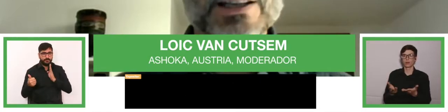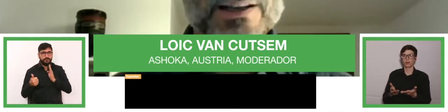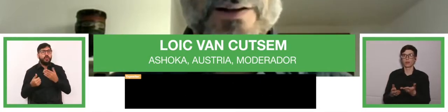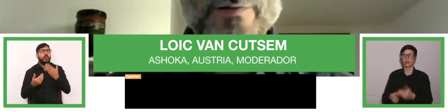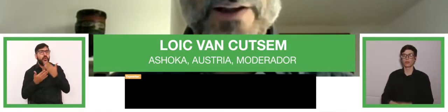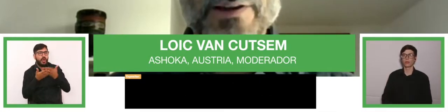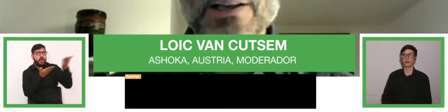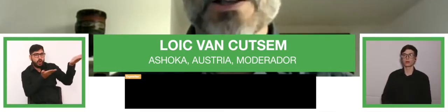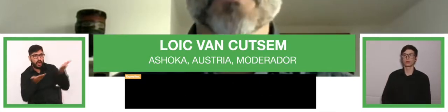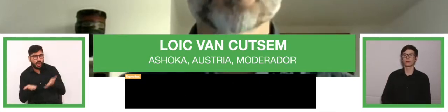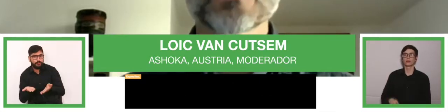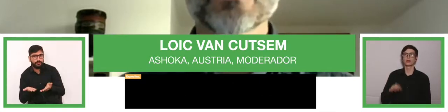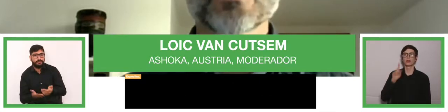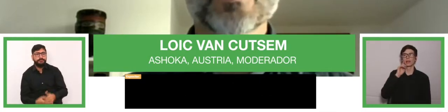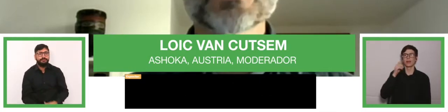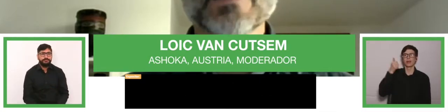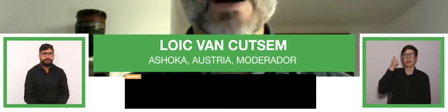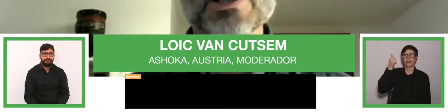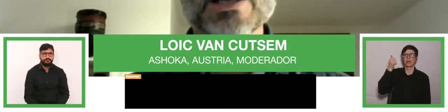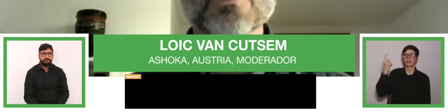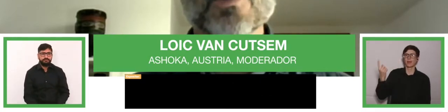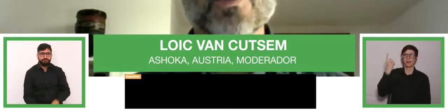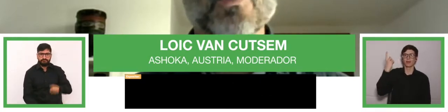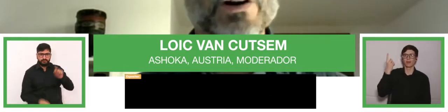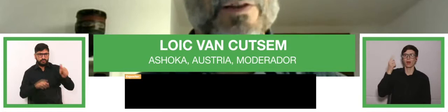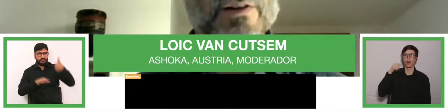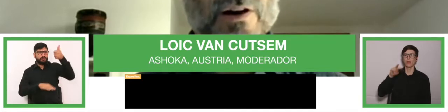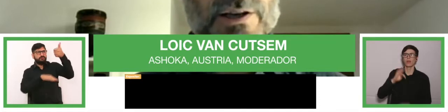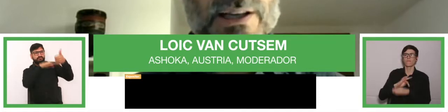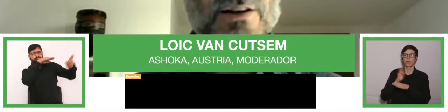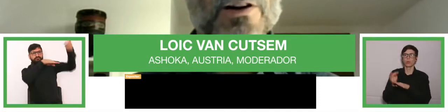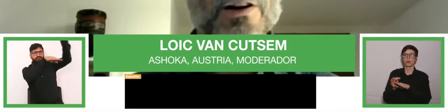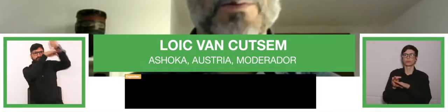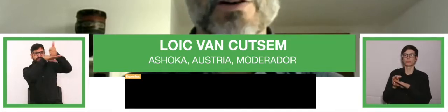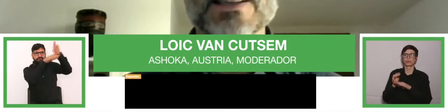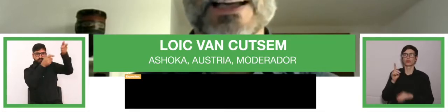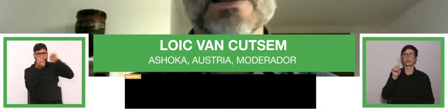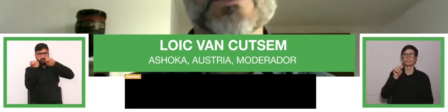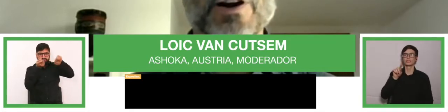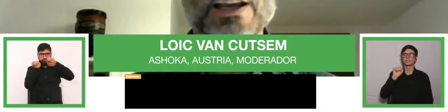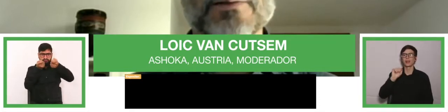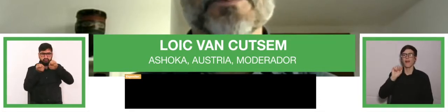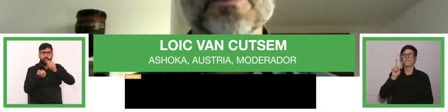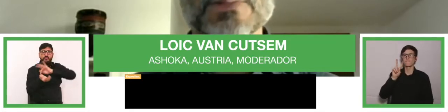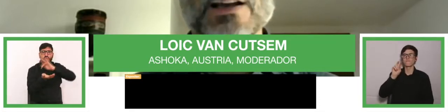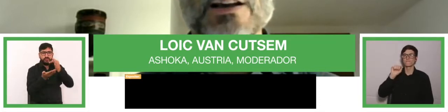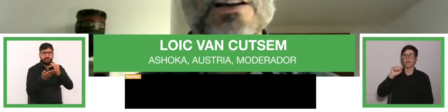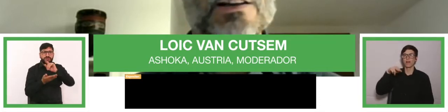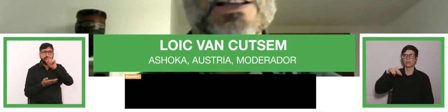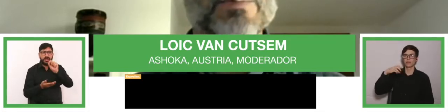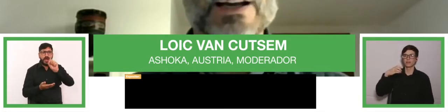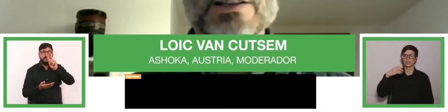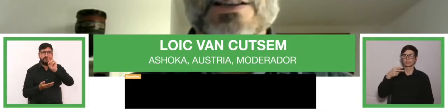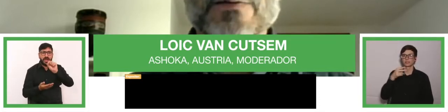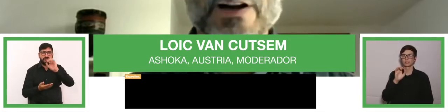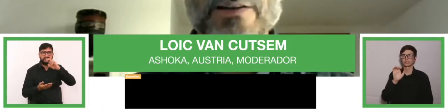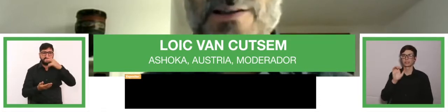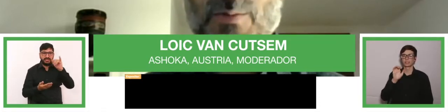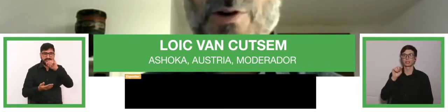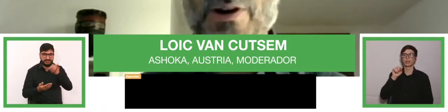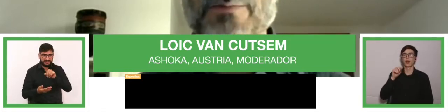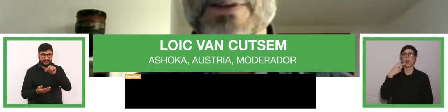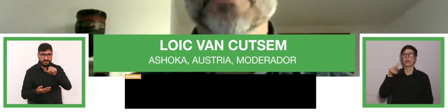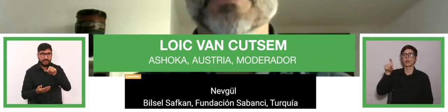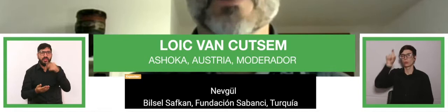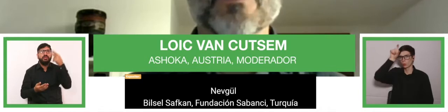the Sabanci Foundation, of Sabanci Group, one of the largest conglomerates in Turkey. She manages